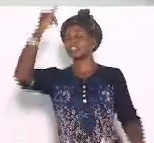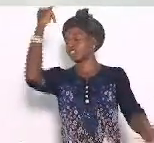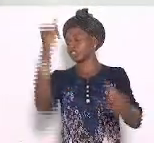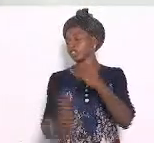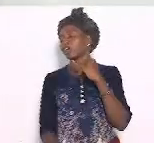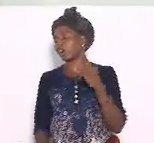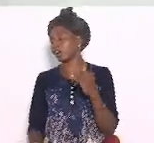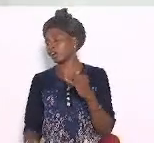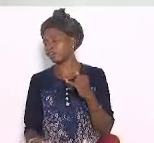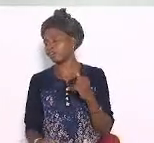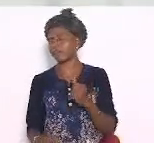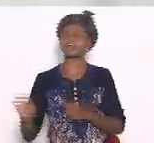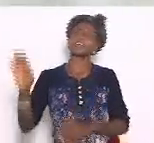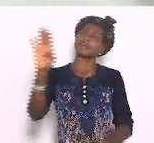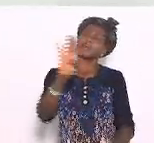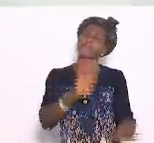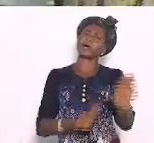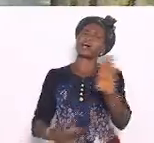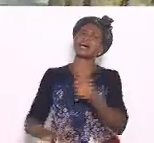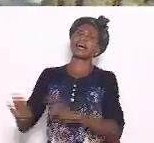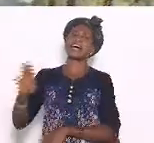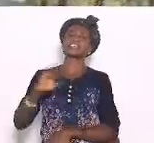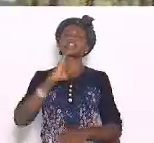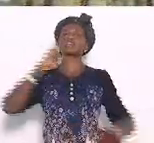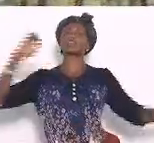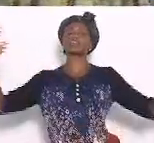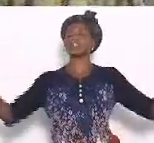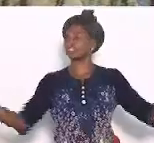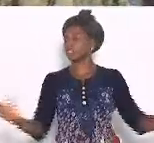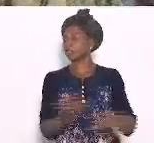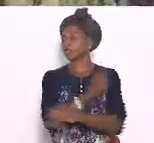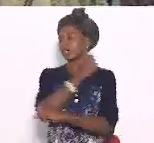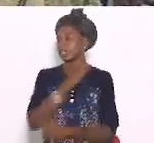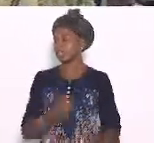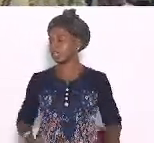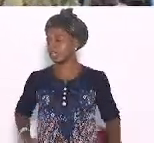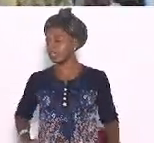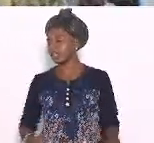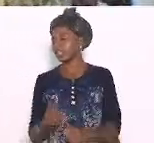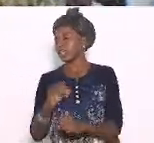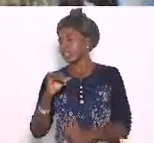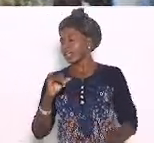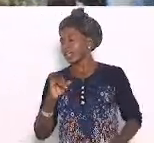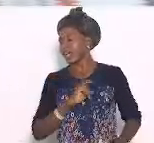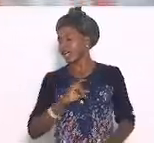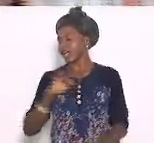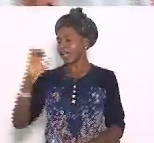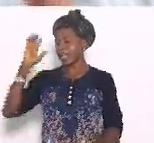over but is is I